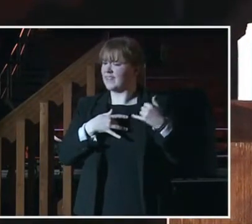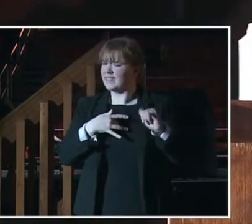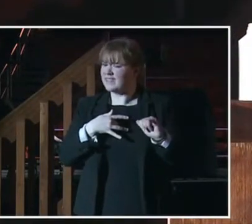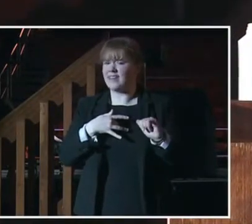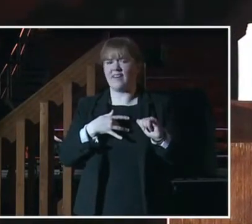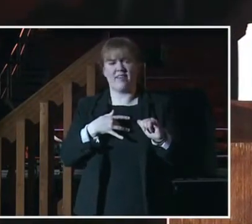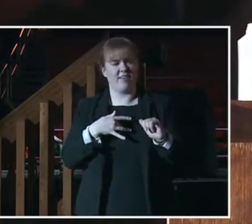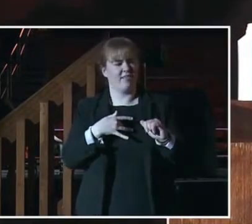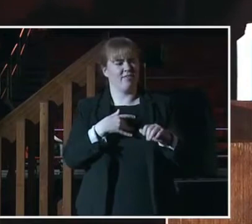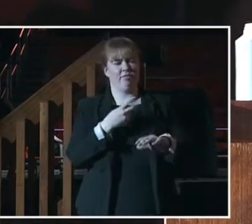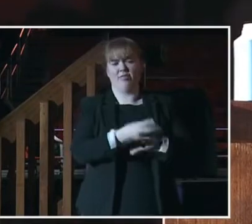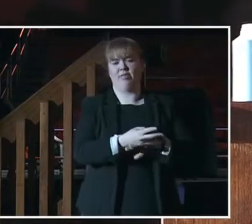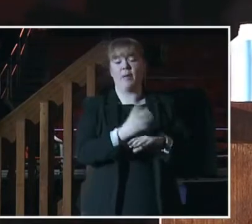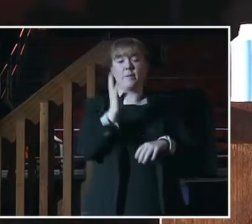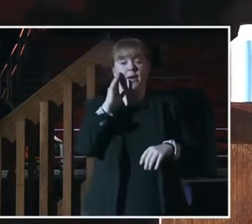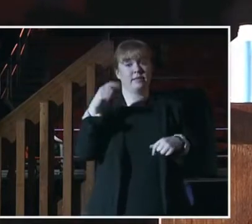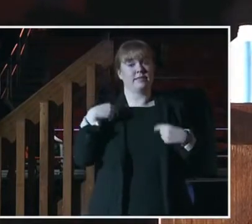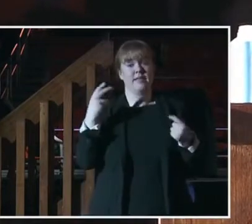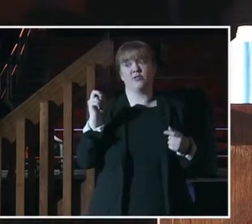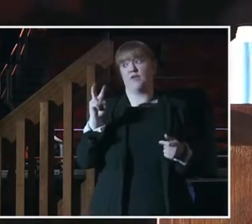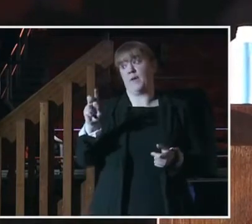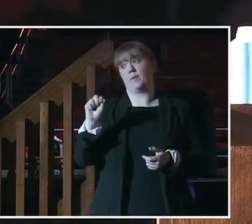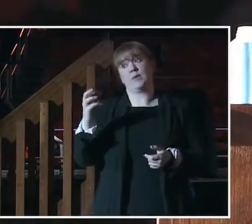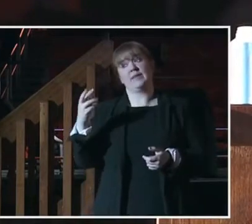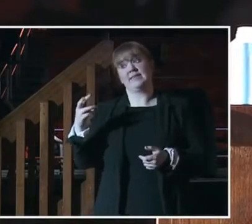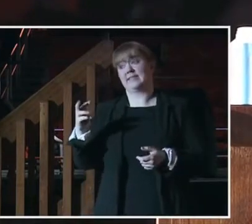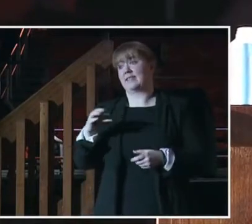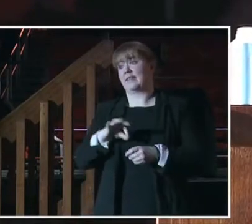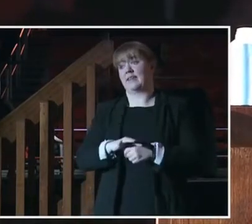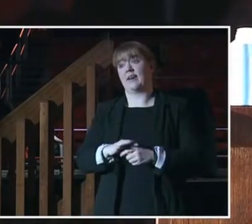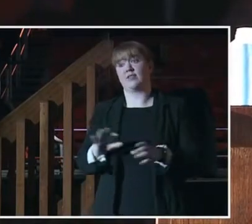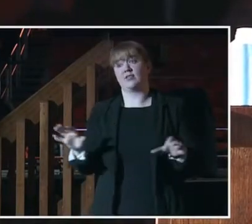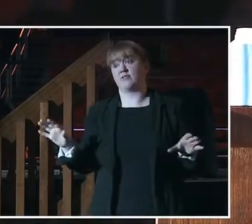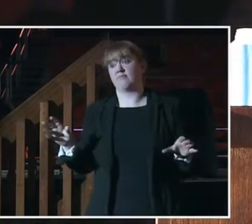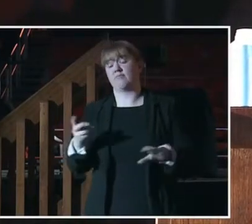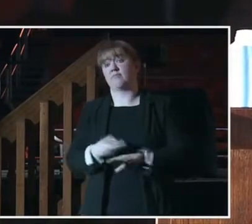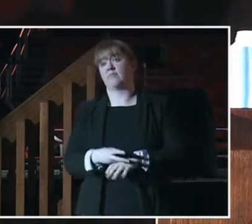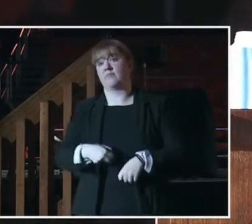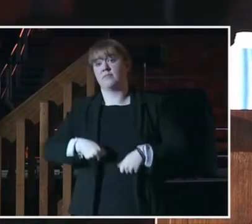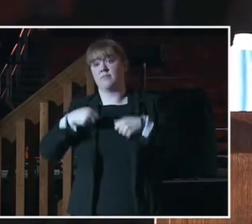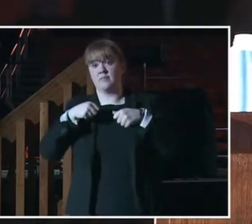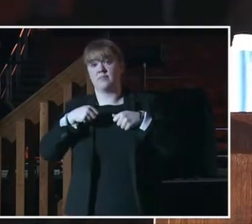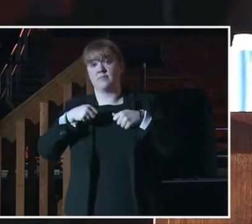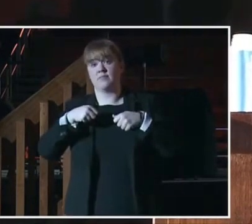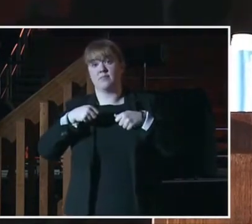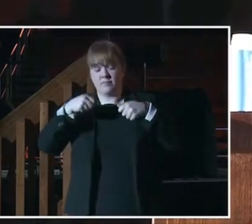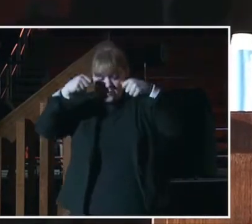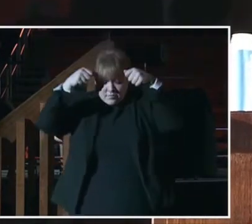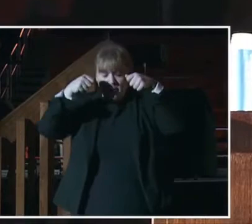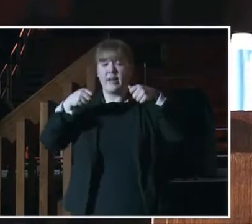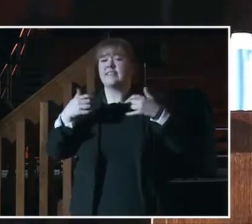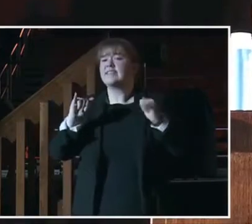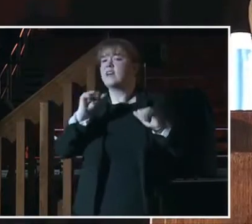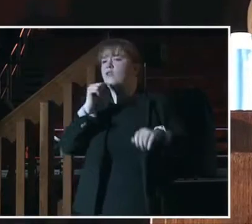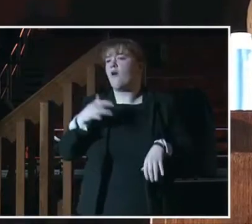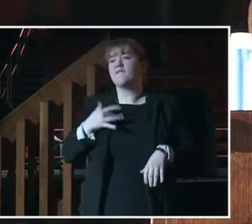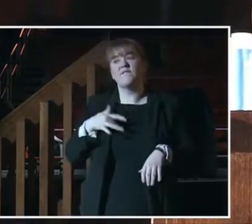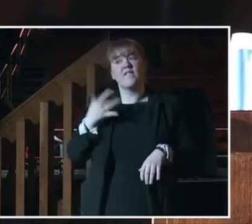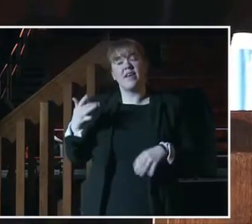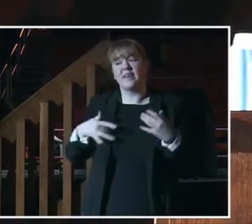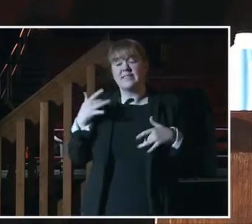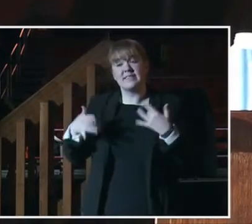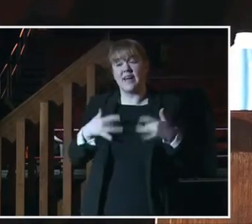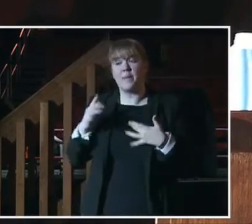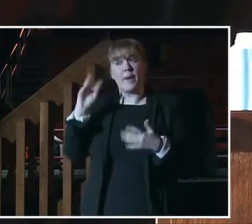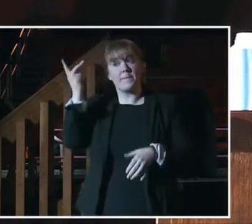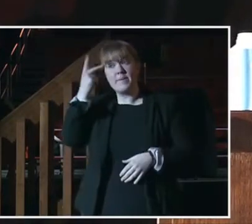been in the bed since the November 2016 election. I still don't feel excited about politics, but